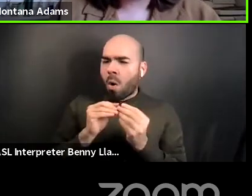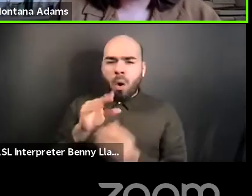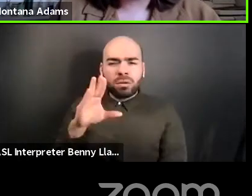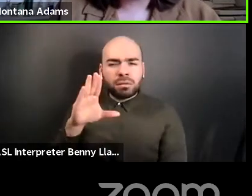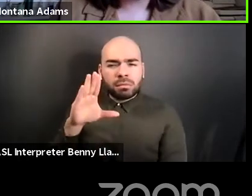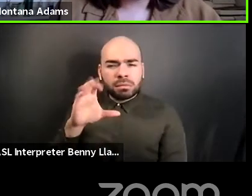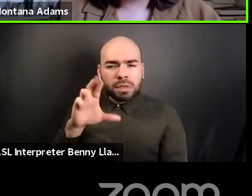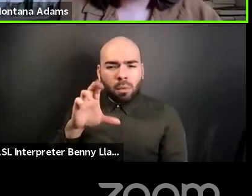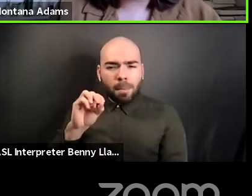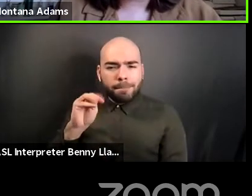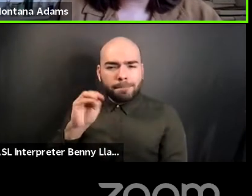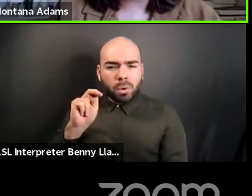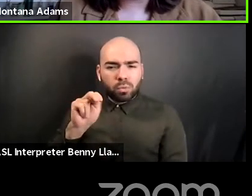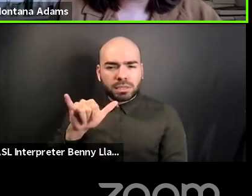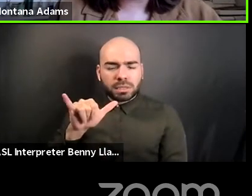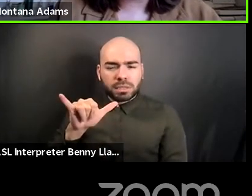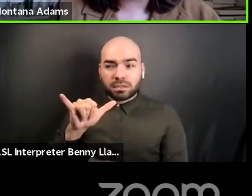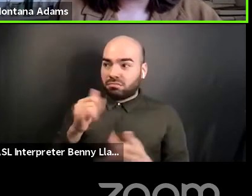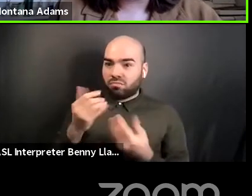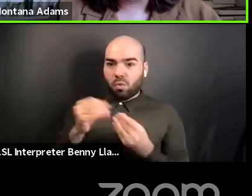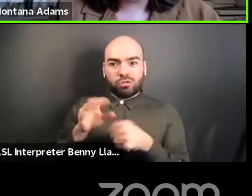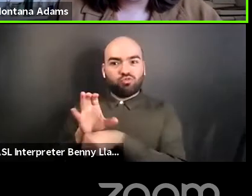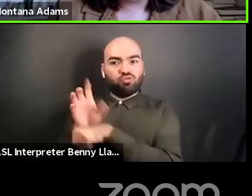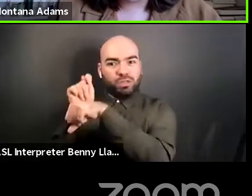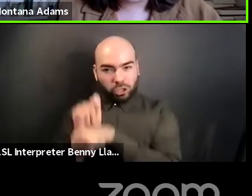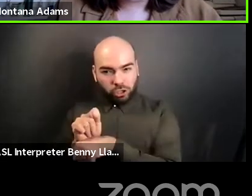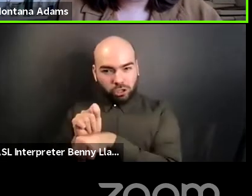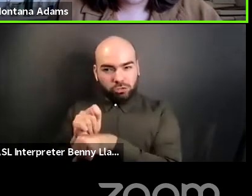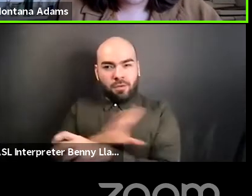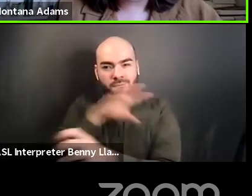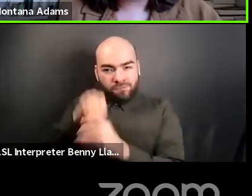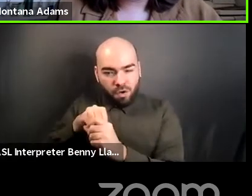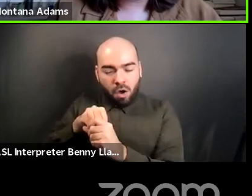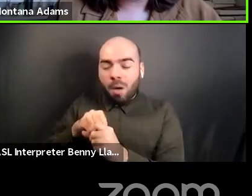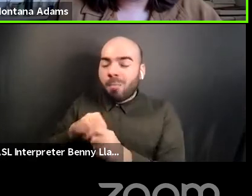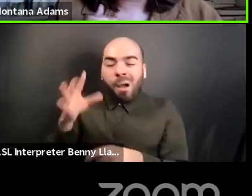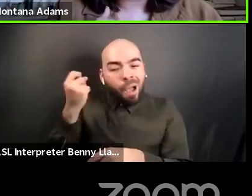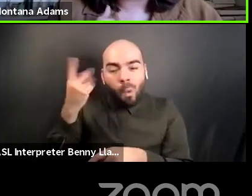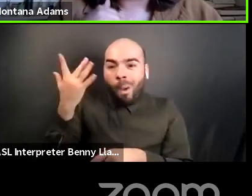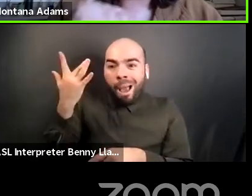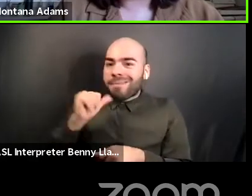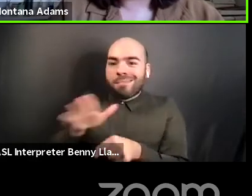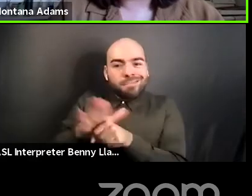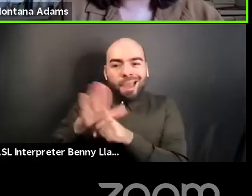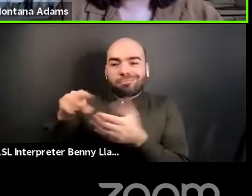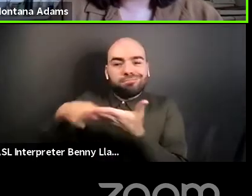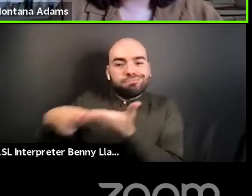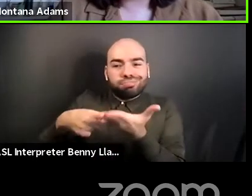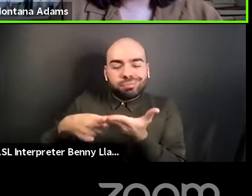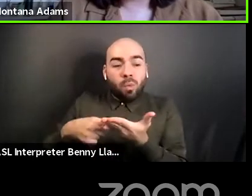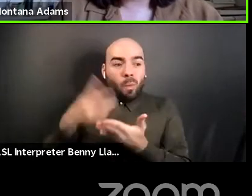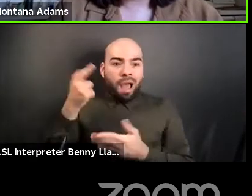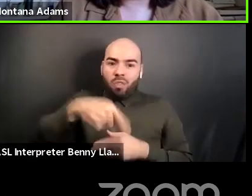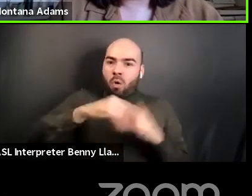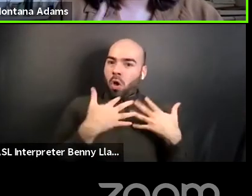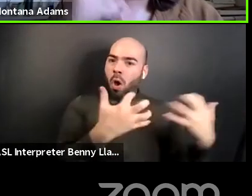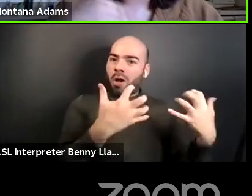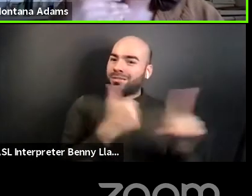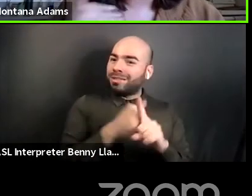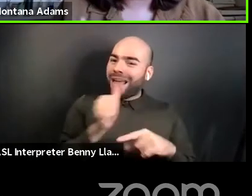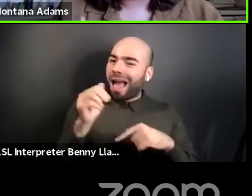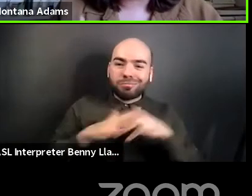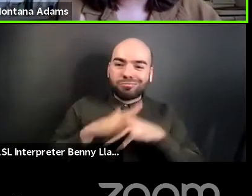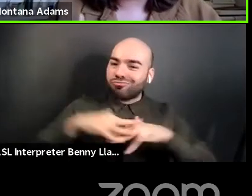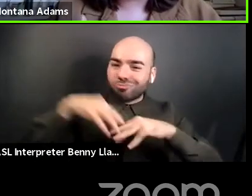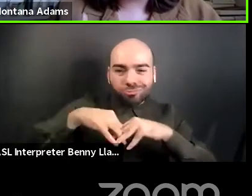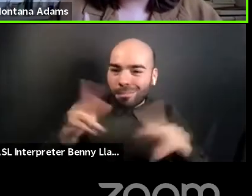that went behind it. So there wasn't enough discussion kind of had with the audience who was non-Indigenous. So, you know, there